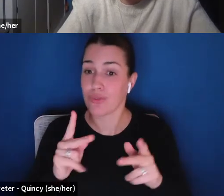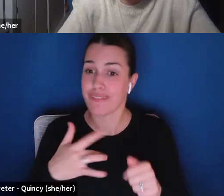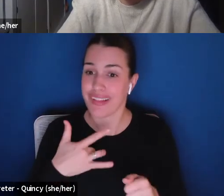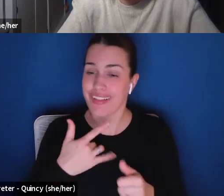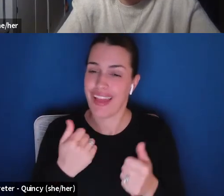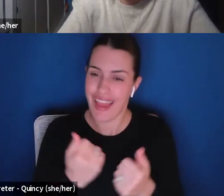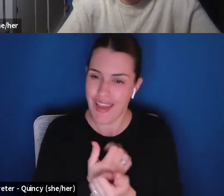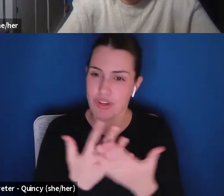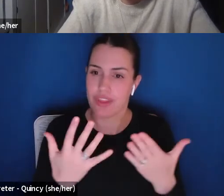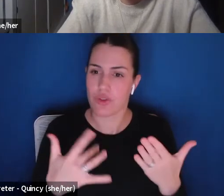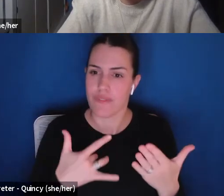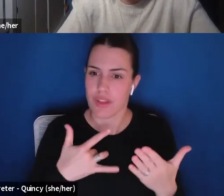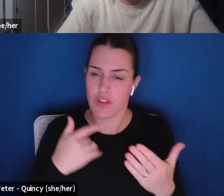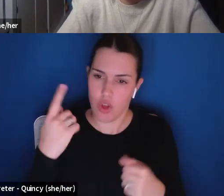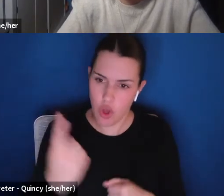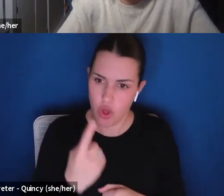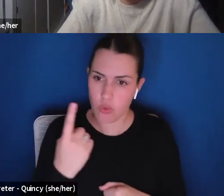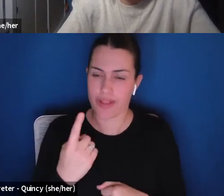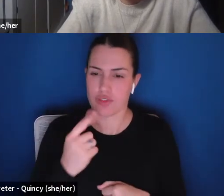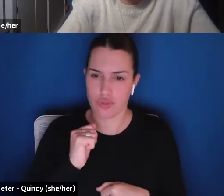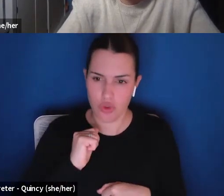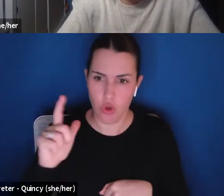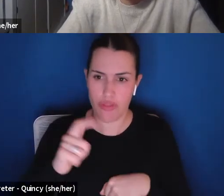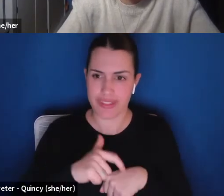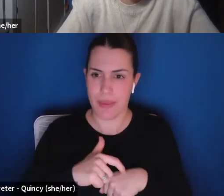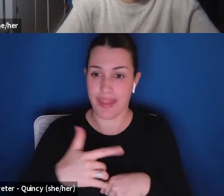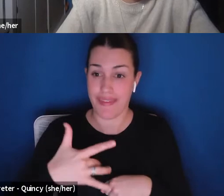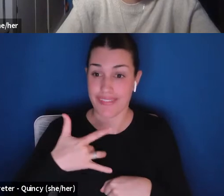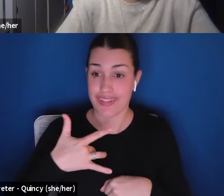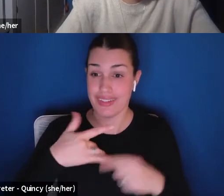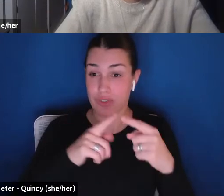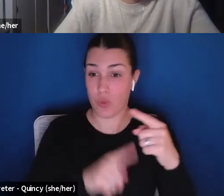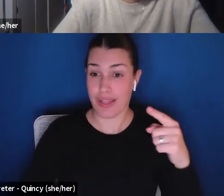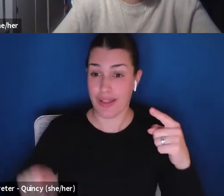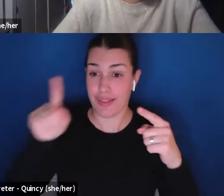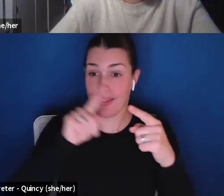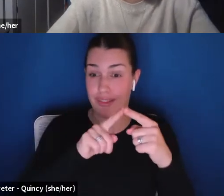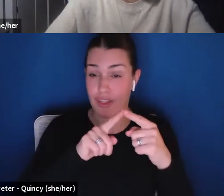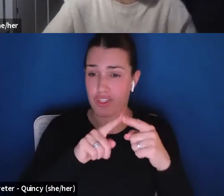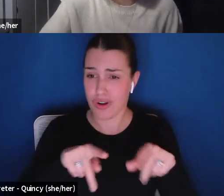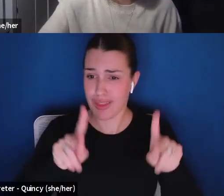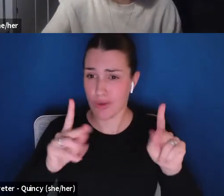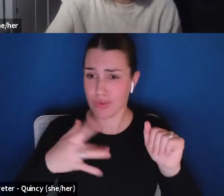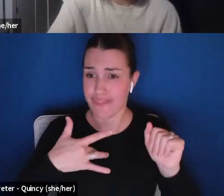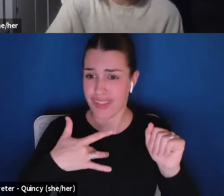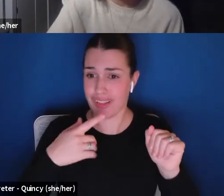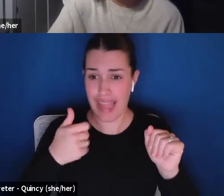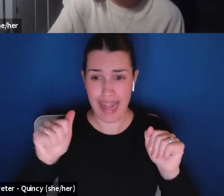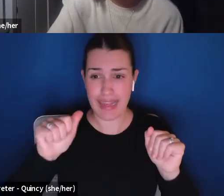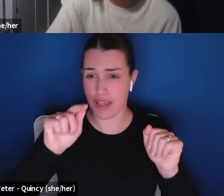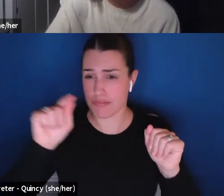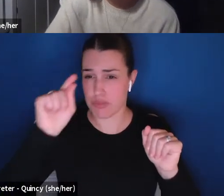time, always. So just thinking about that feelings wheel that we used, that feelings wheel is huge. There are so